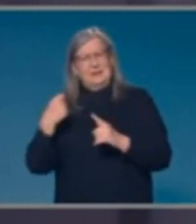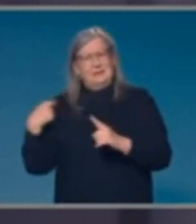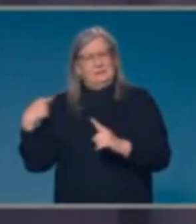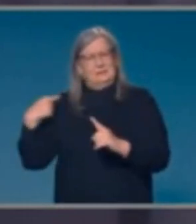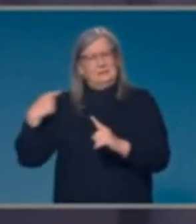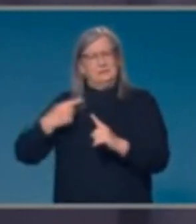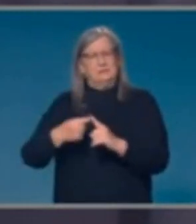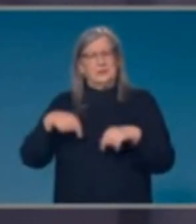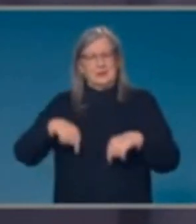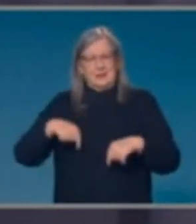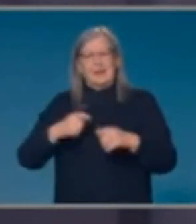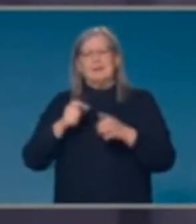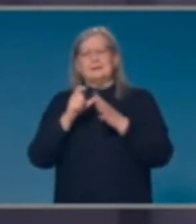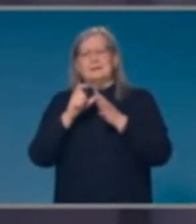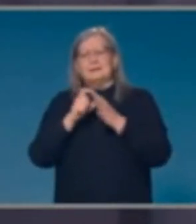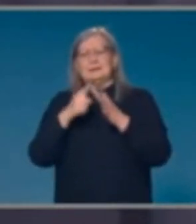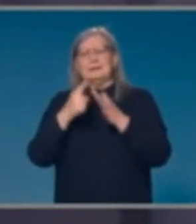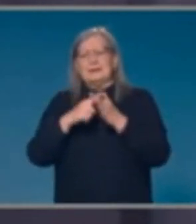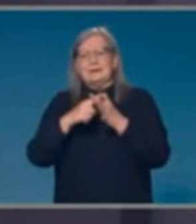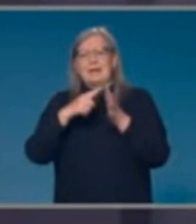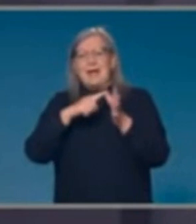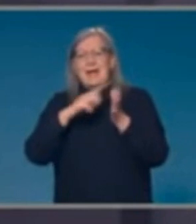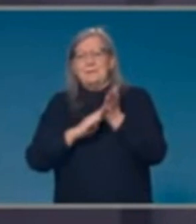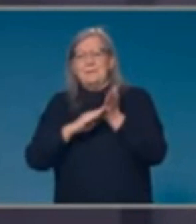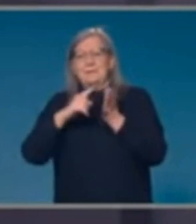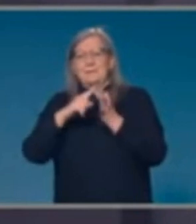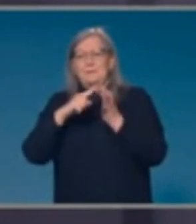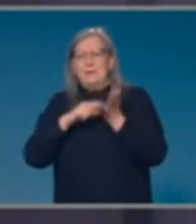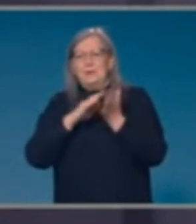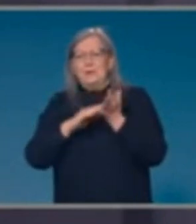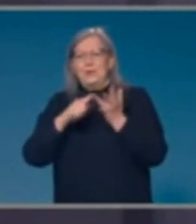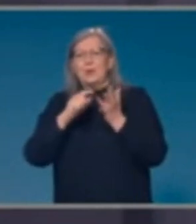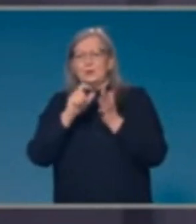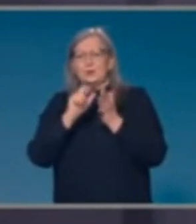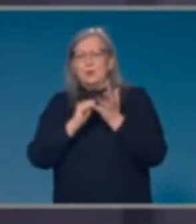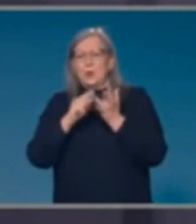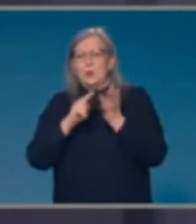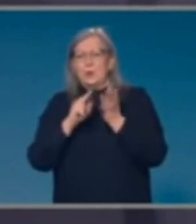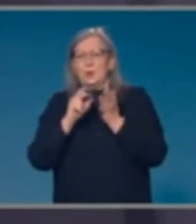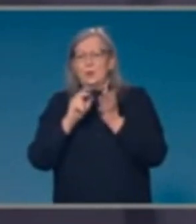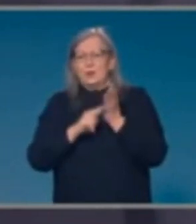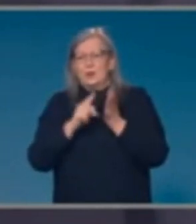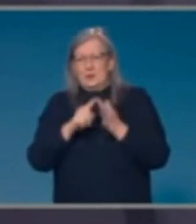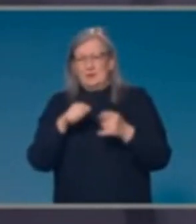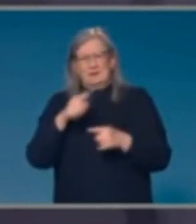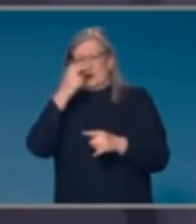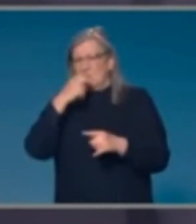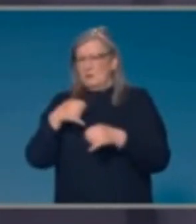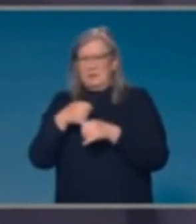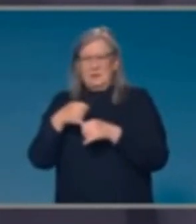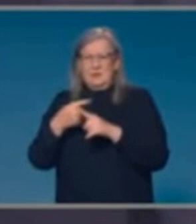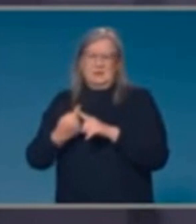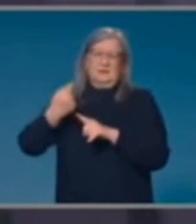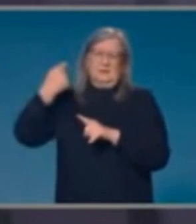So dexamethasone is an old drug which we've used for many years in Australia, which